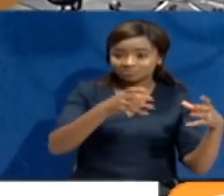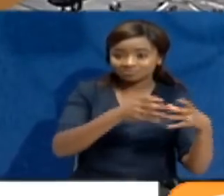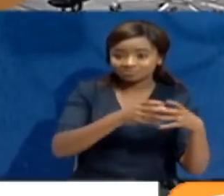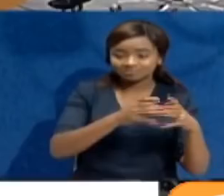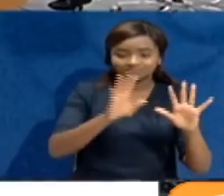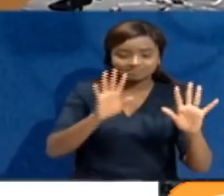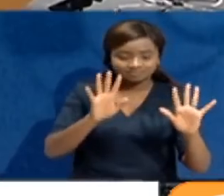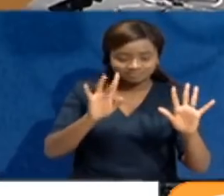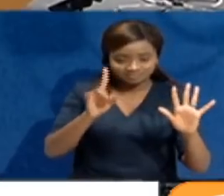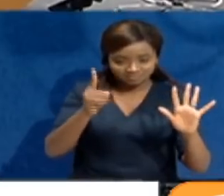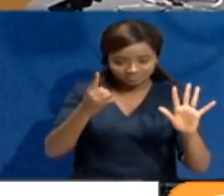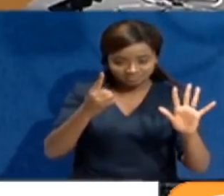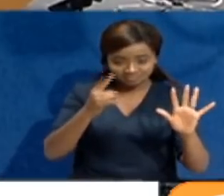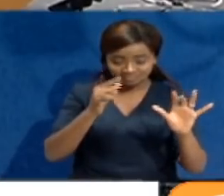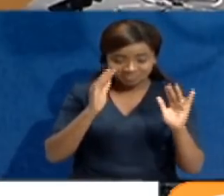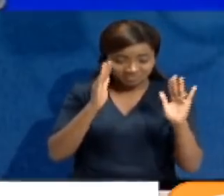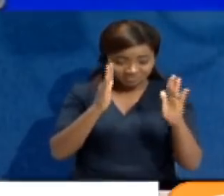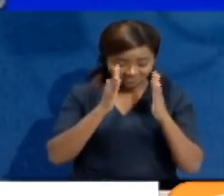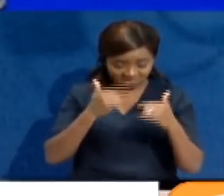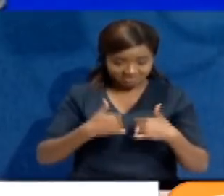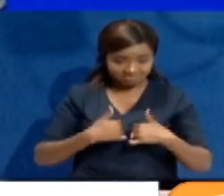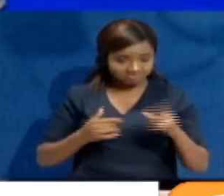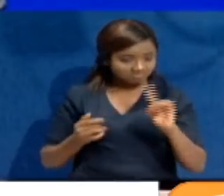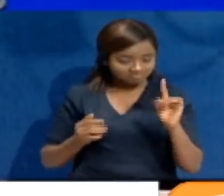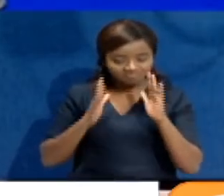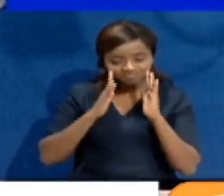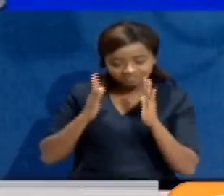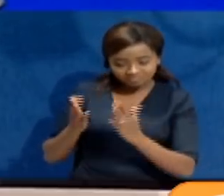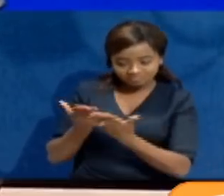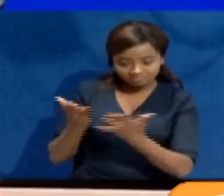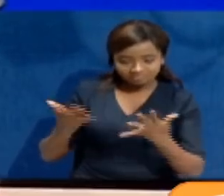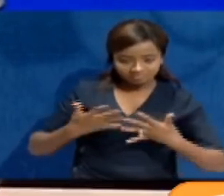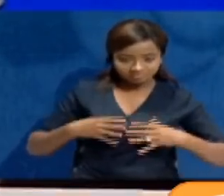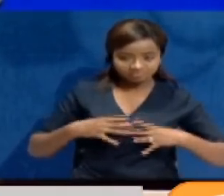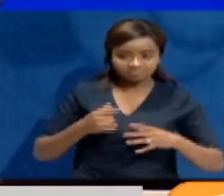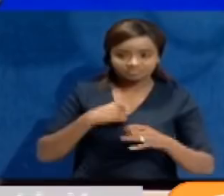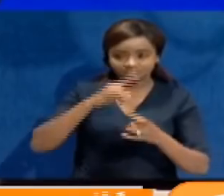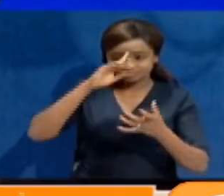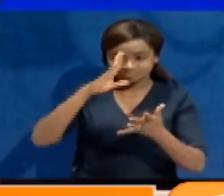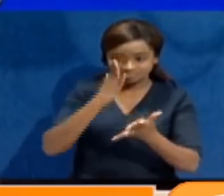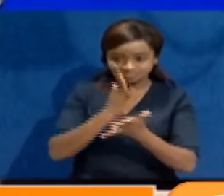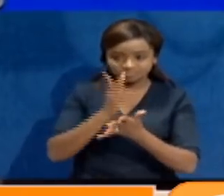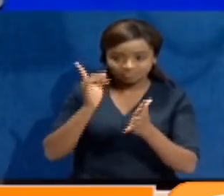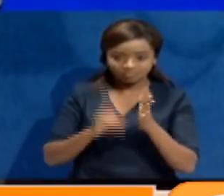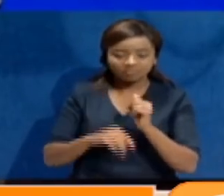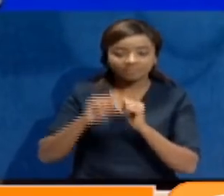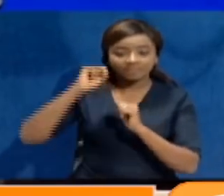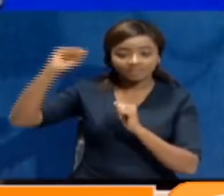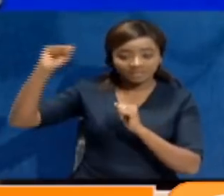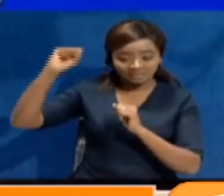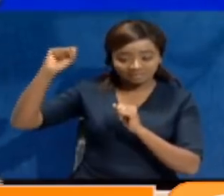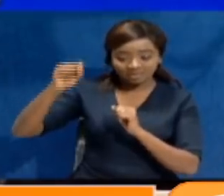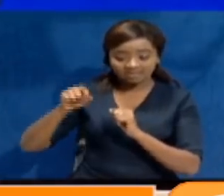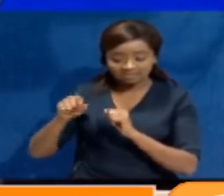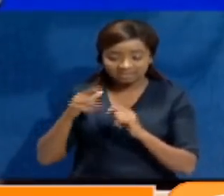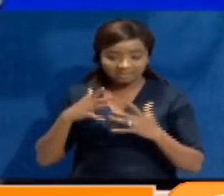not about me. It's about the one inchi. I strongly believe leaders' role in politics is about echoing what the people are saying. So